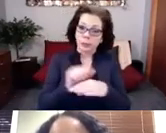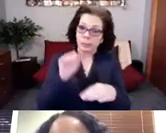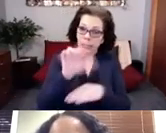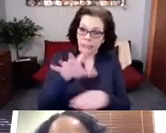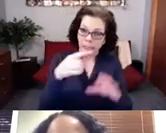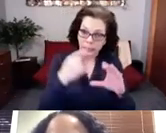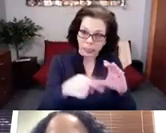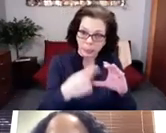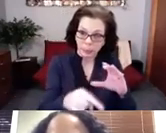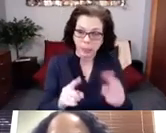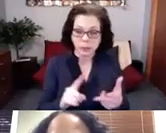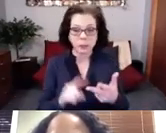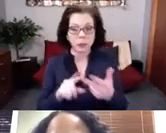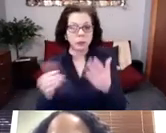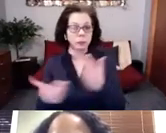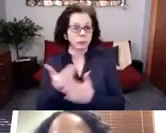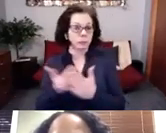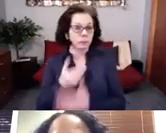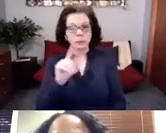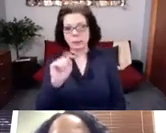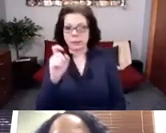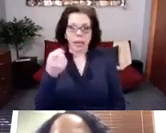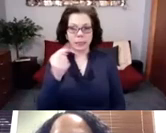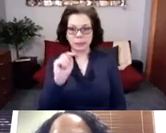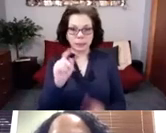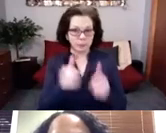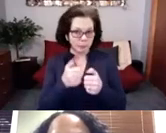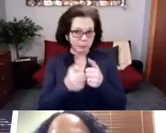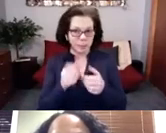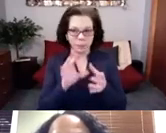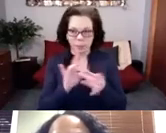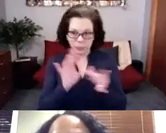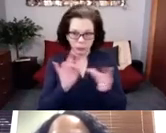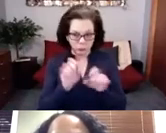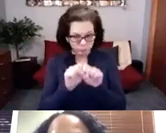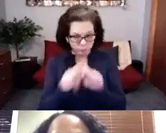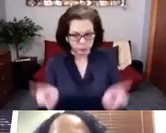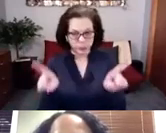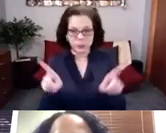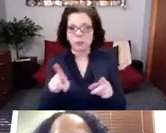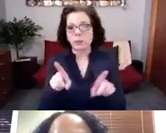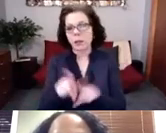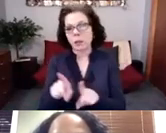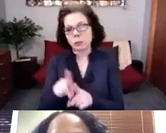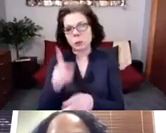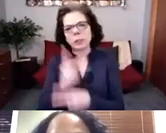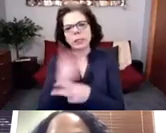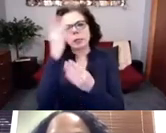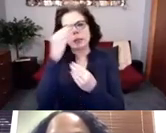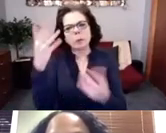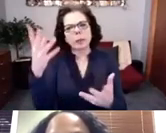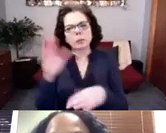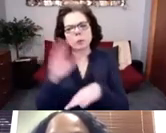just added is the text message feature. And then we also keep information current on our